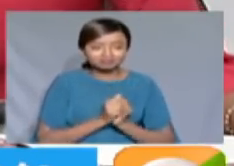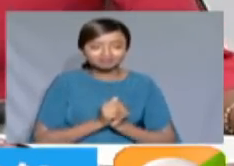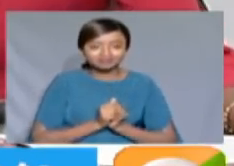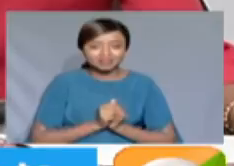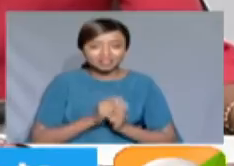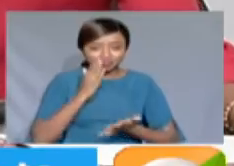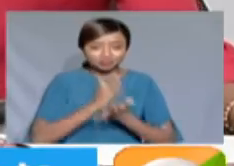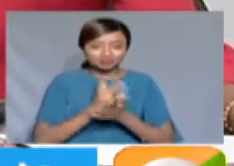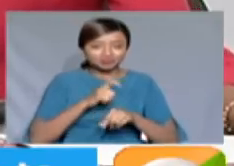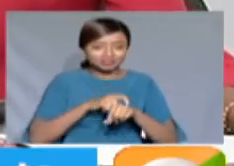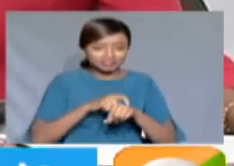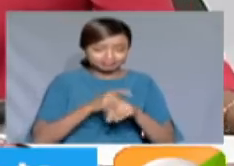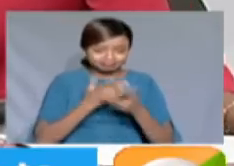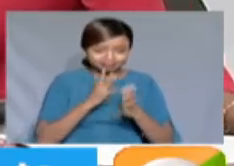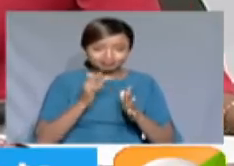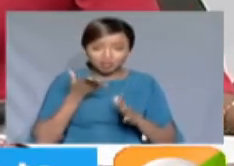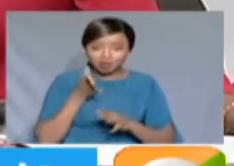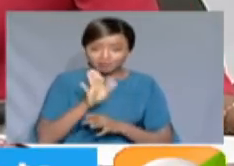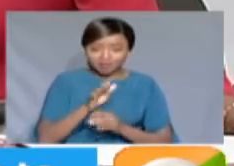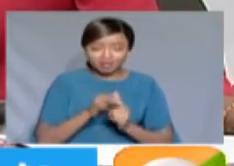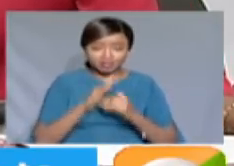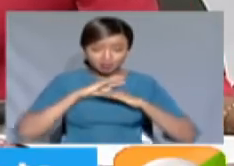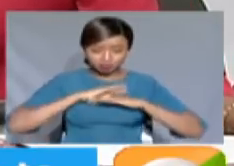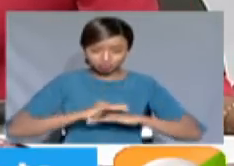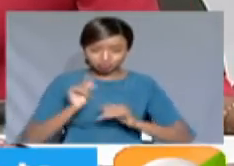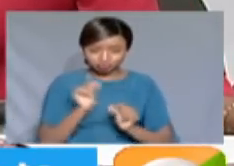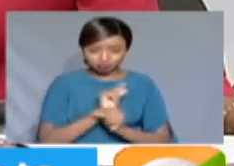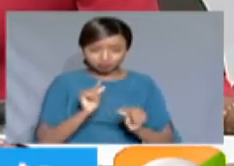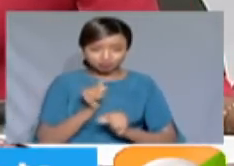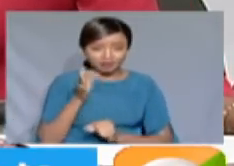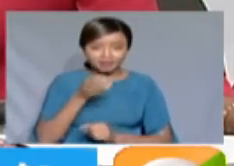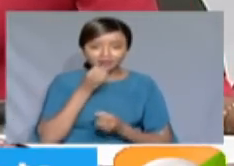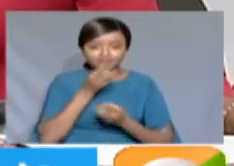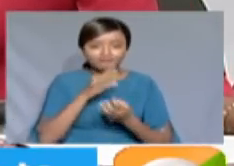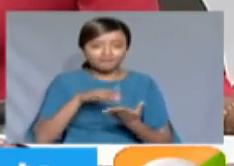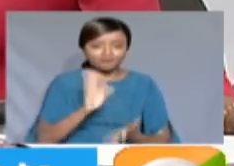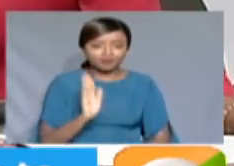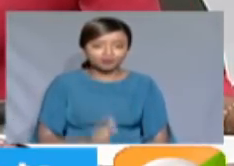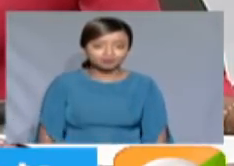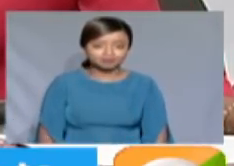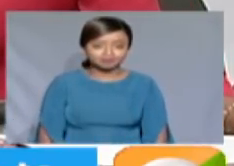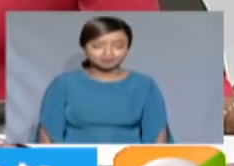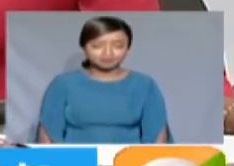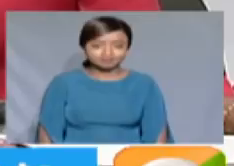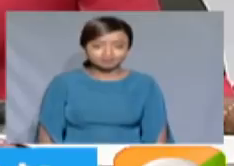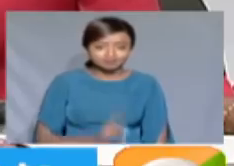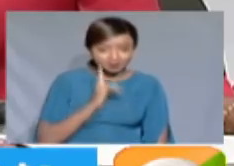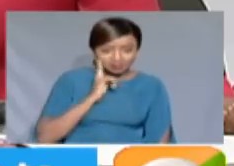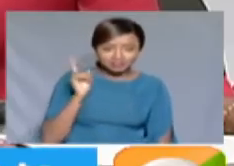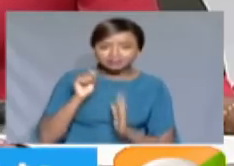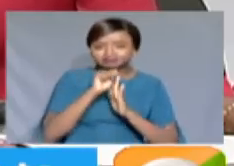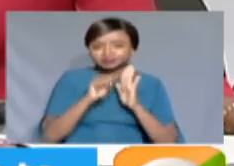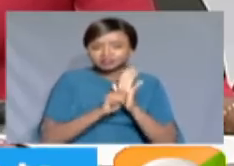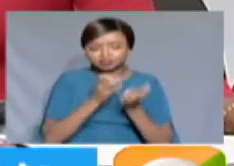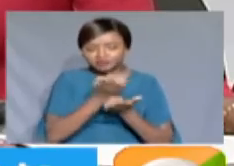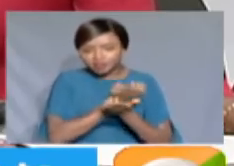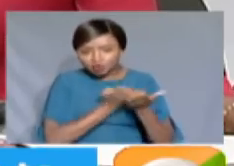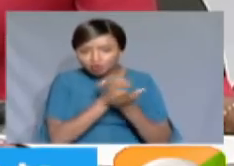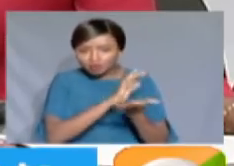will tell. Thank you. You're watching News Gang. We want to take a short break. When we come back, we have lots more to discuss. We want to take a look at the state of the